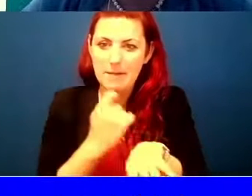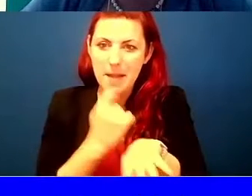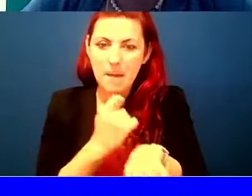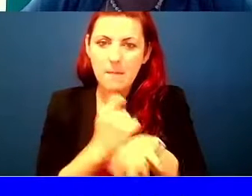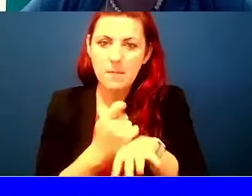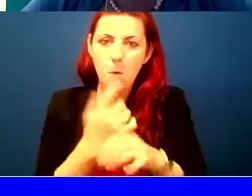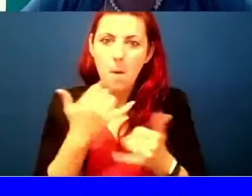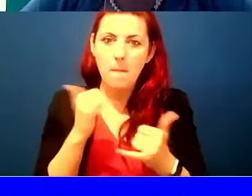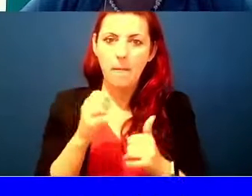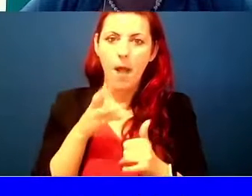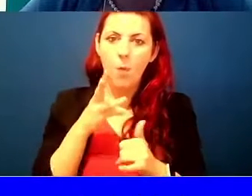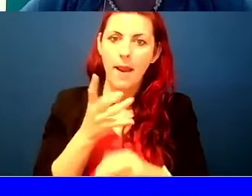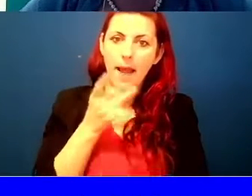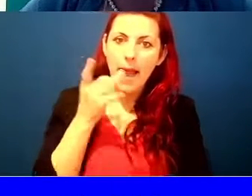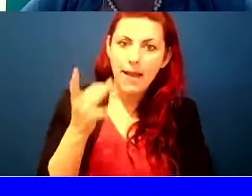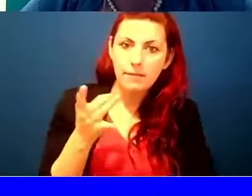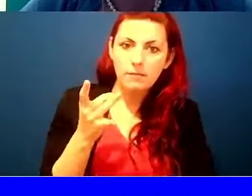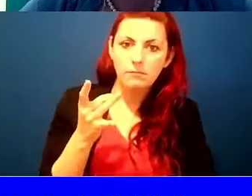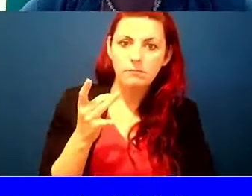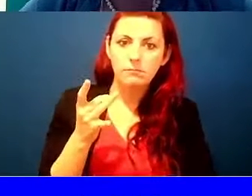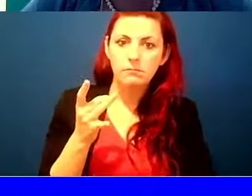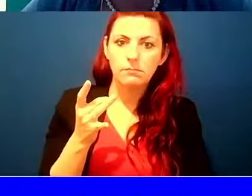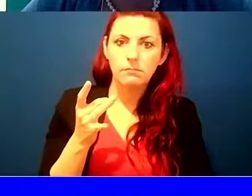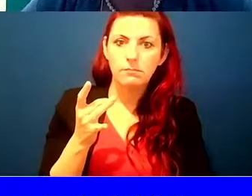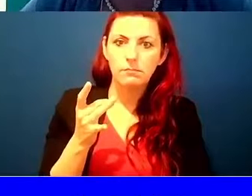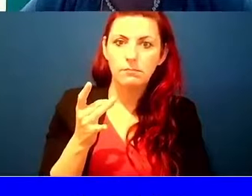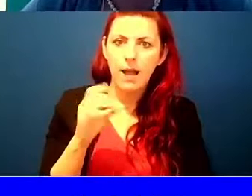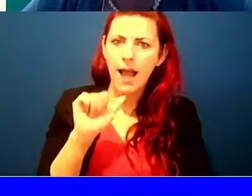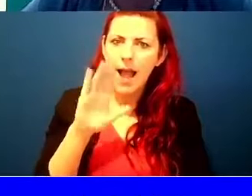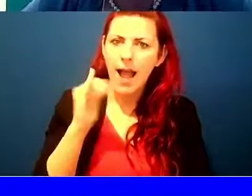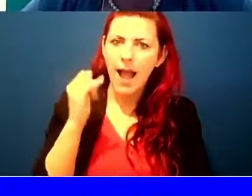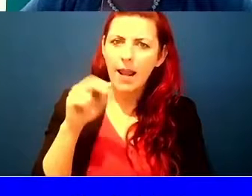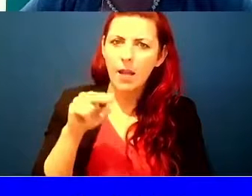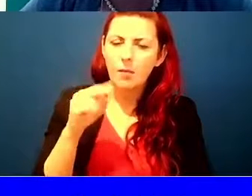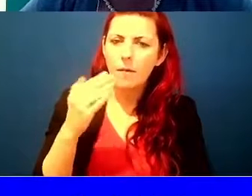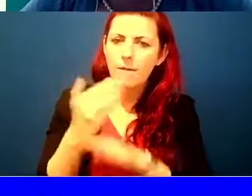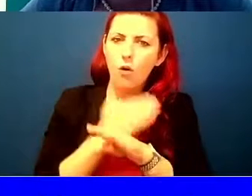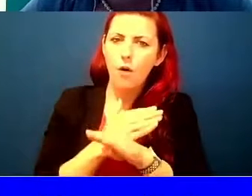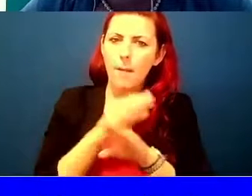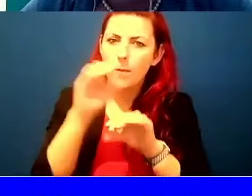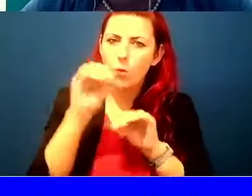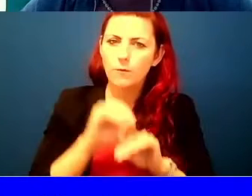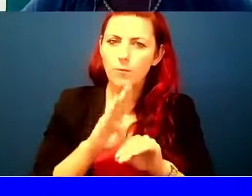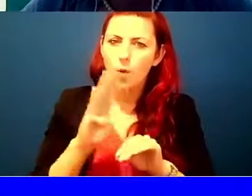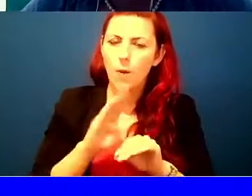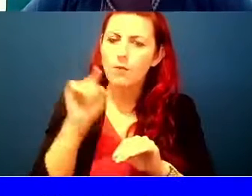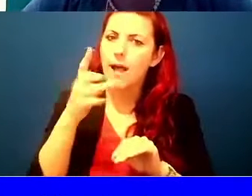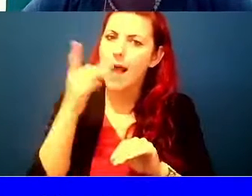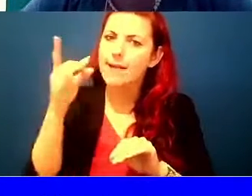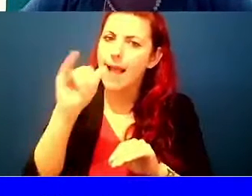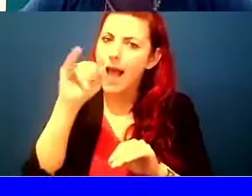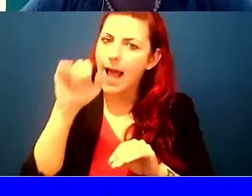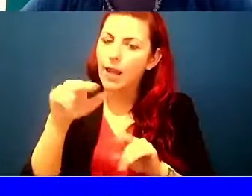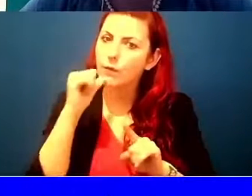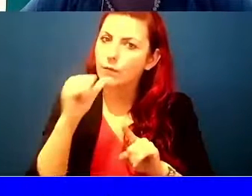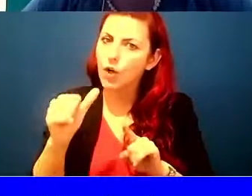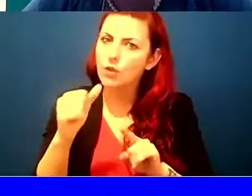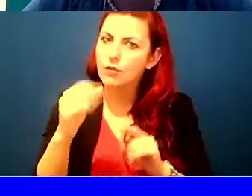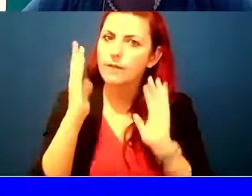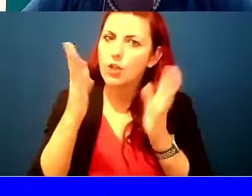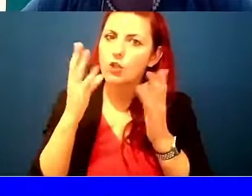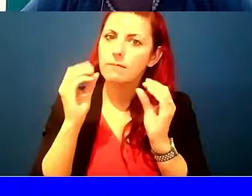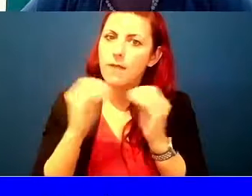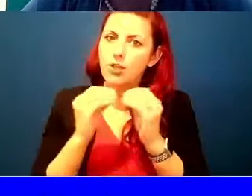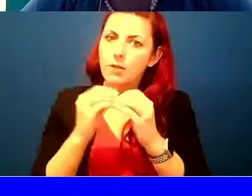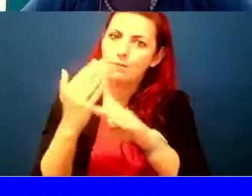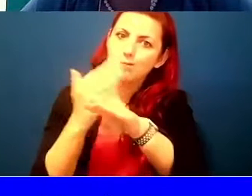time, I just wanted to ask you, Alan, before going to Bronagh, you mentioned pre-trial cross-examination, and